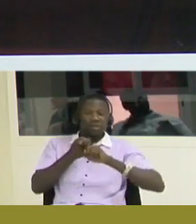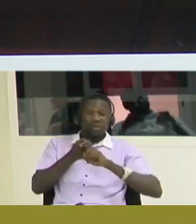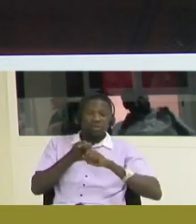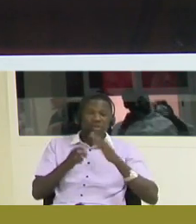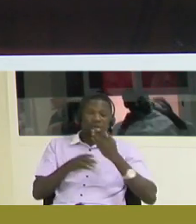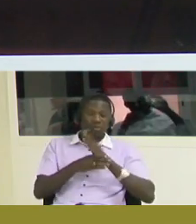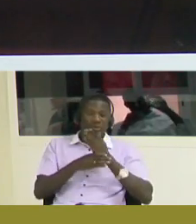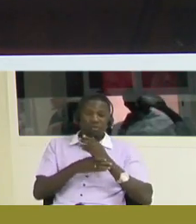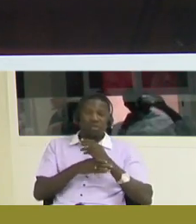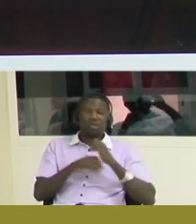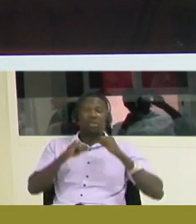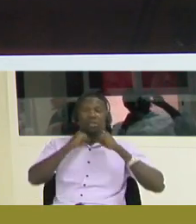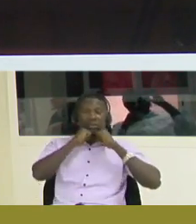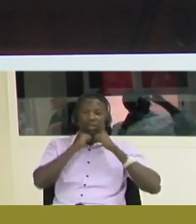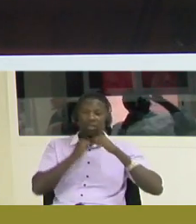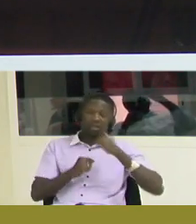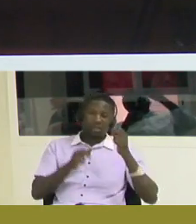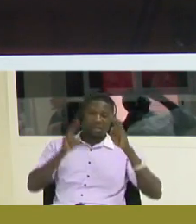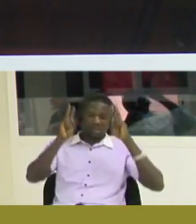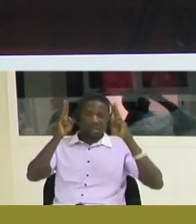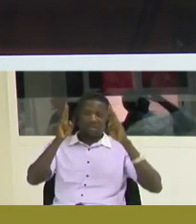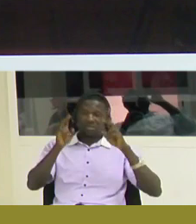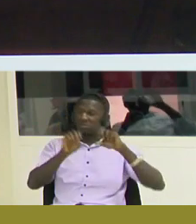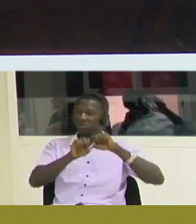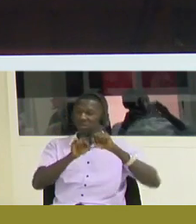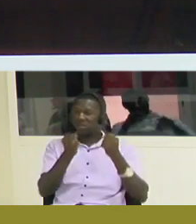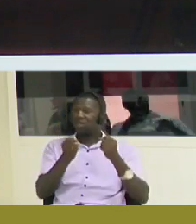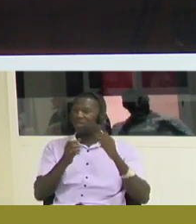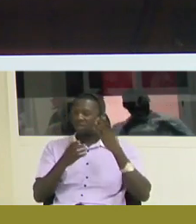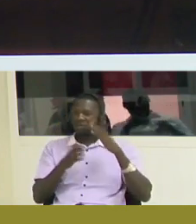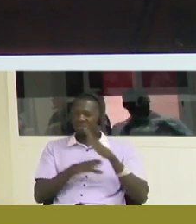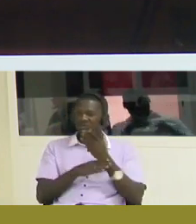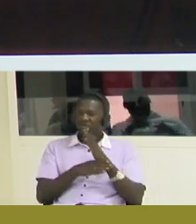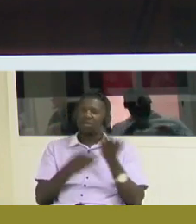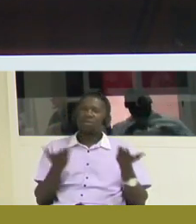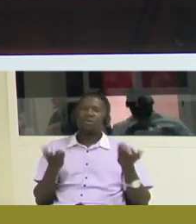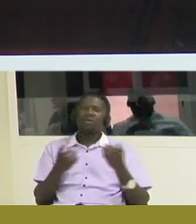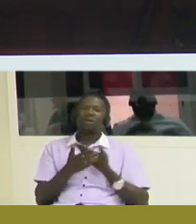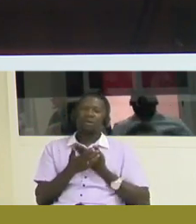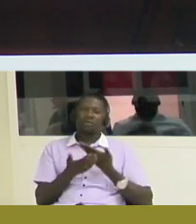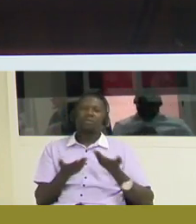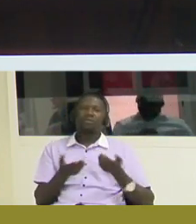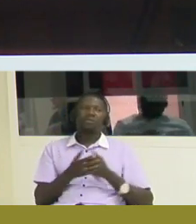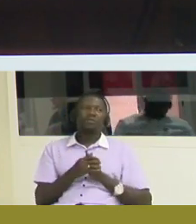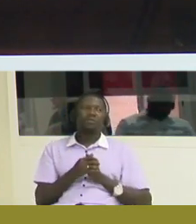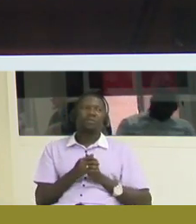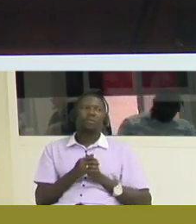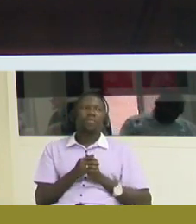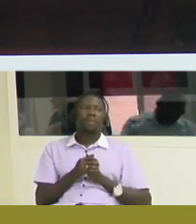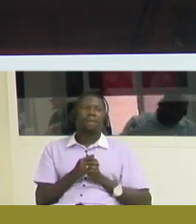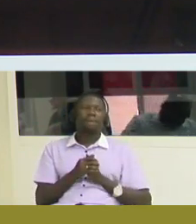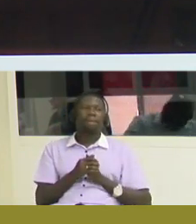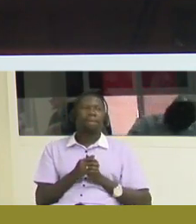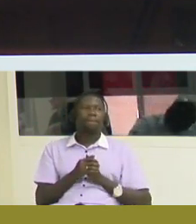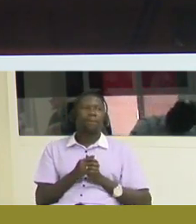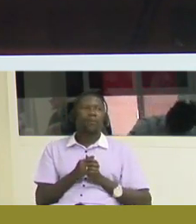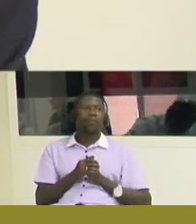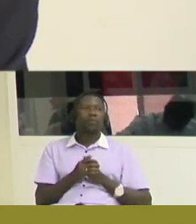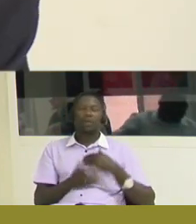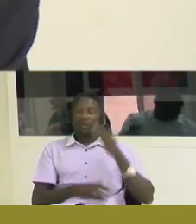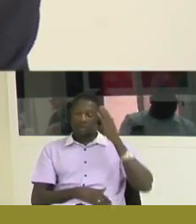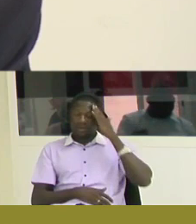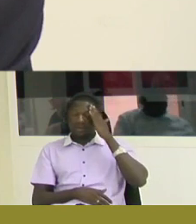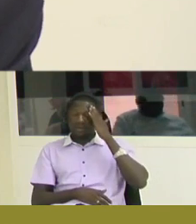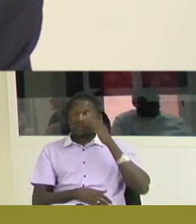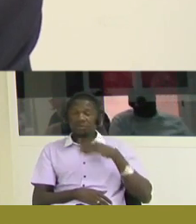them had had broken down it had deteriorated and I know perhaps you would